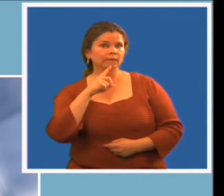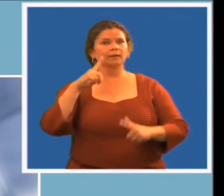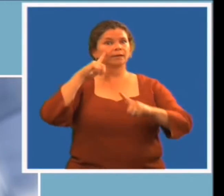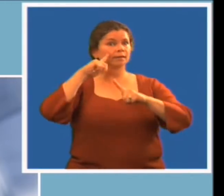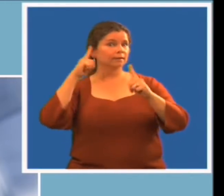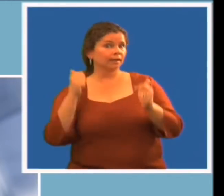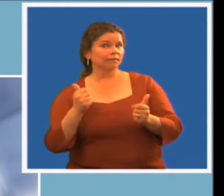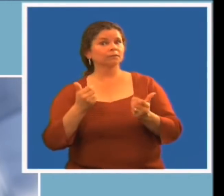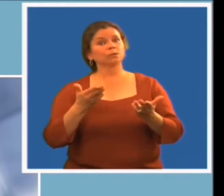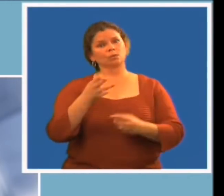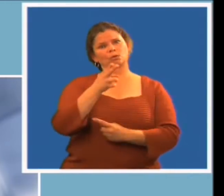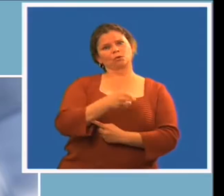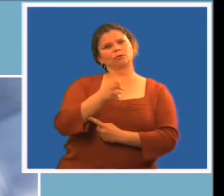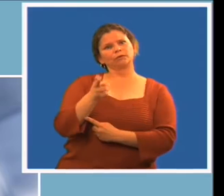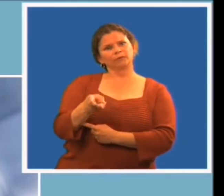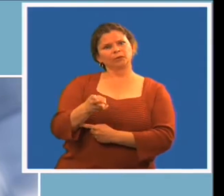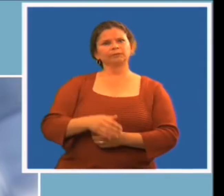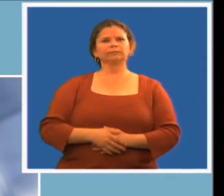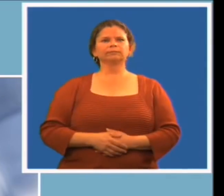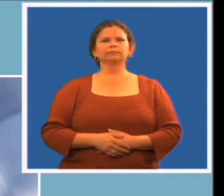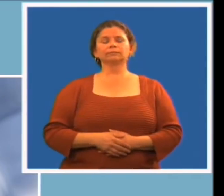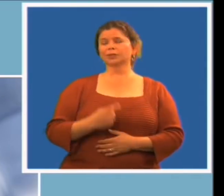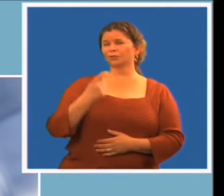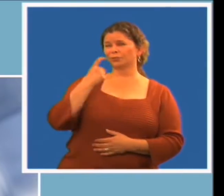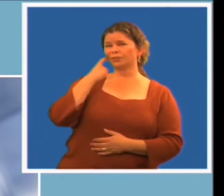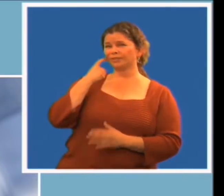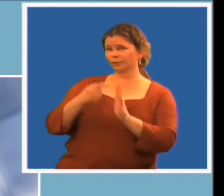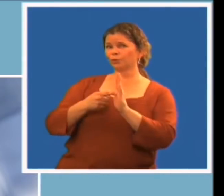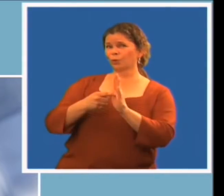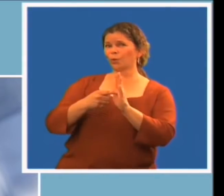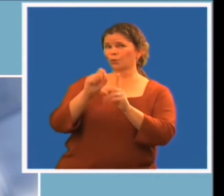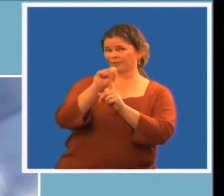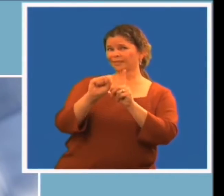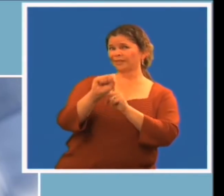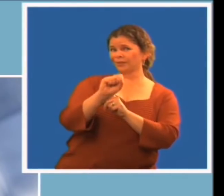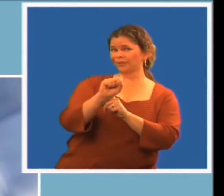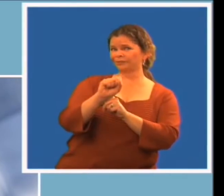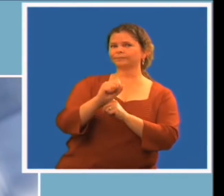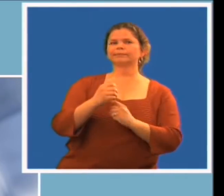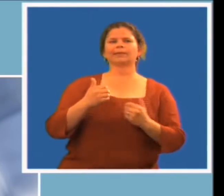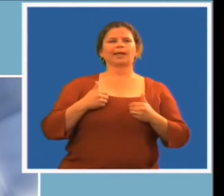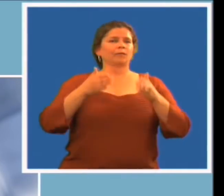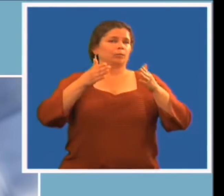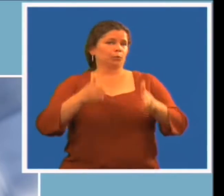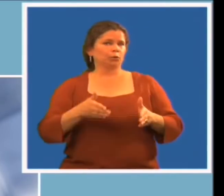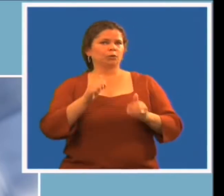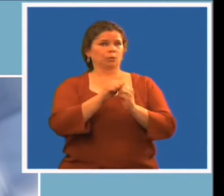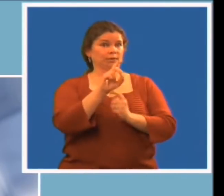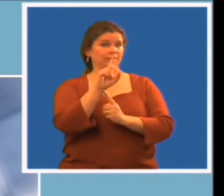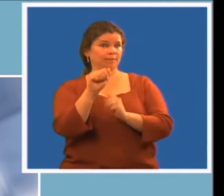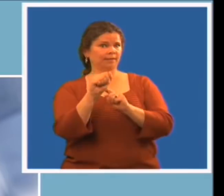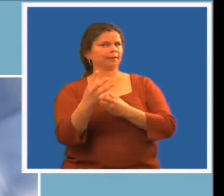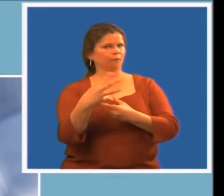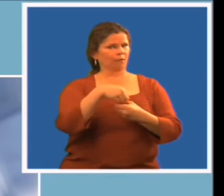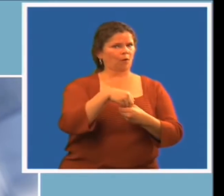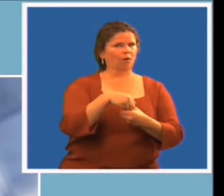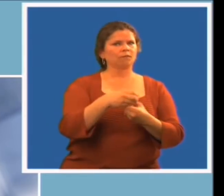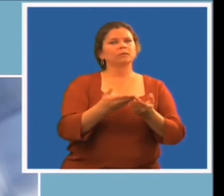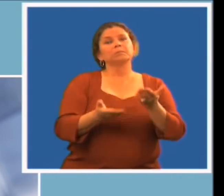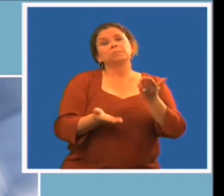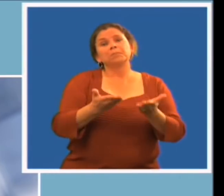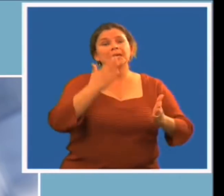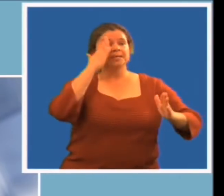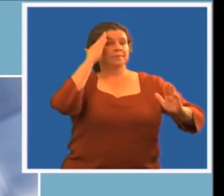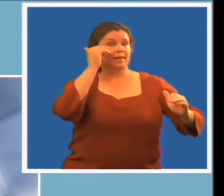In our previous scenario, the participation of a person with a disability may or may not be unexpected, but it should always